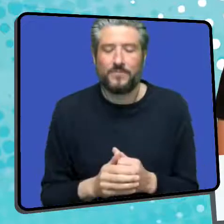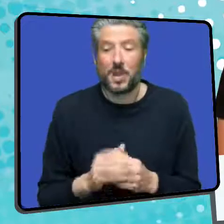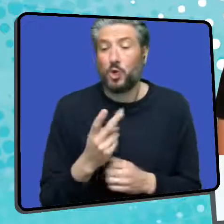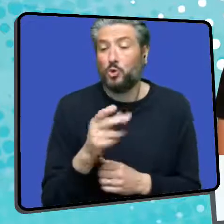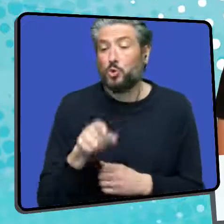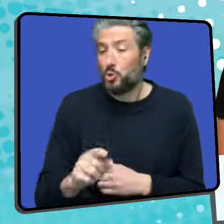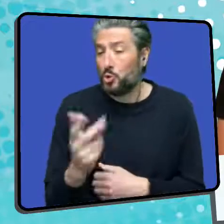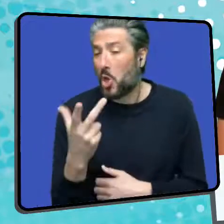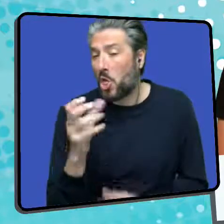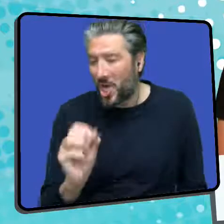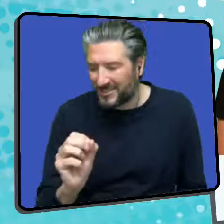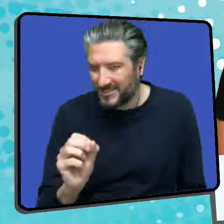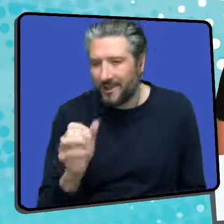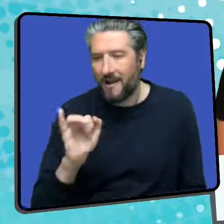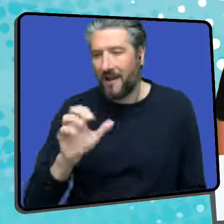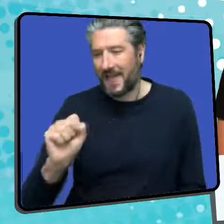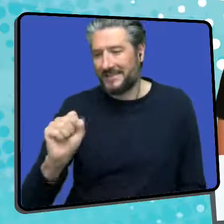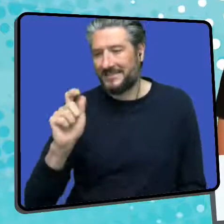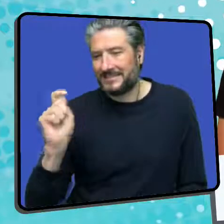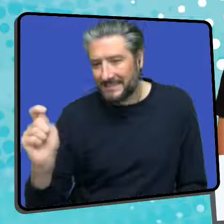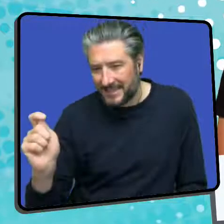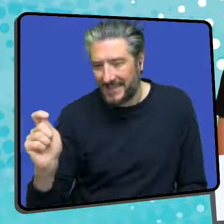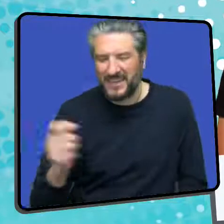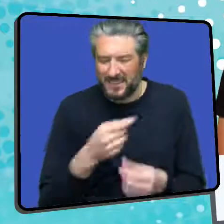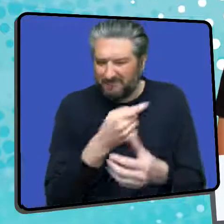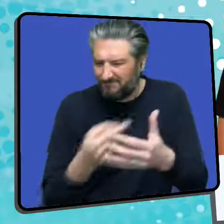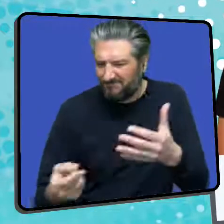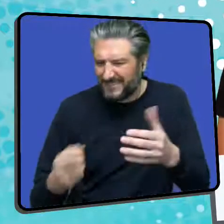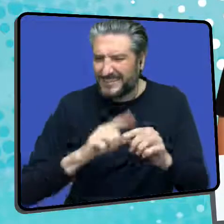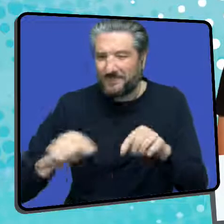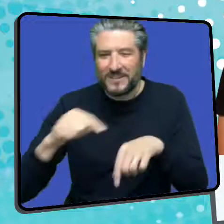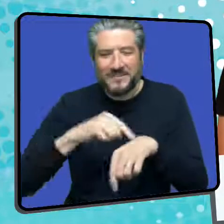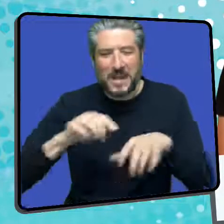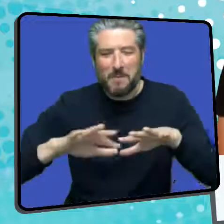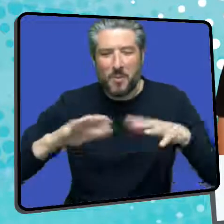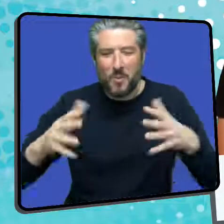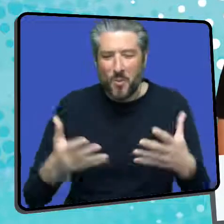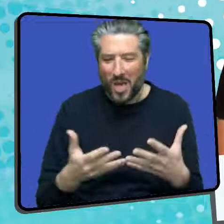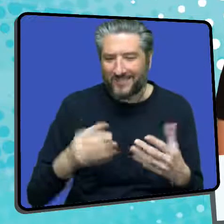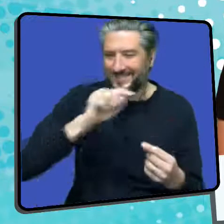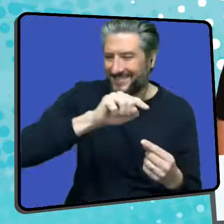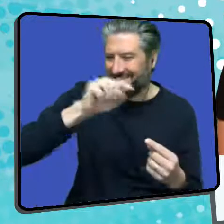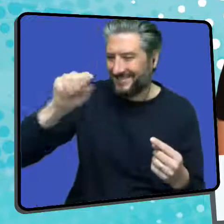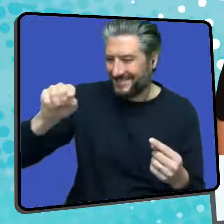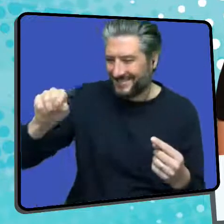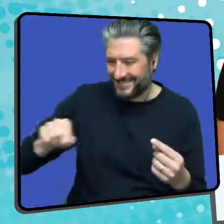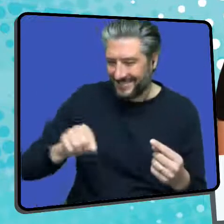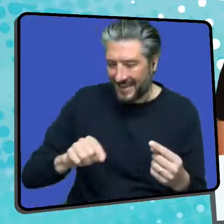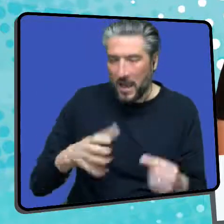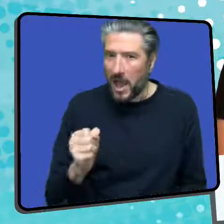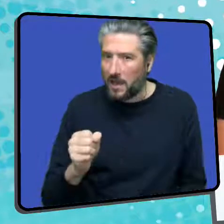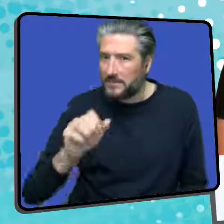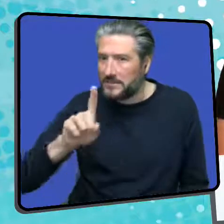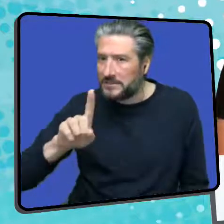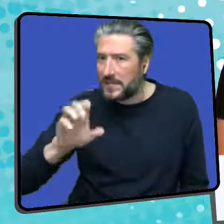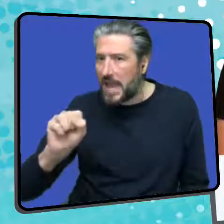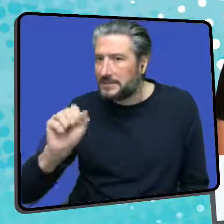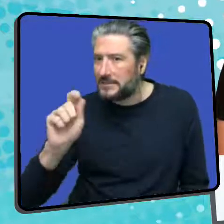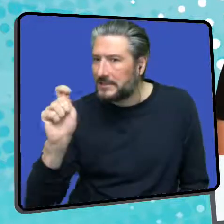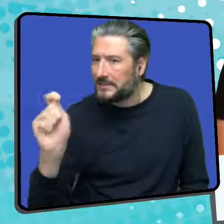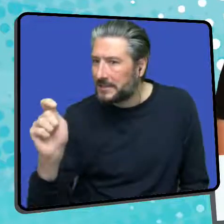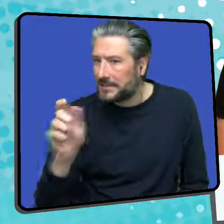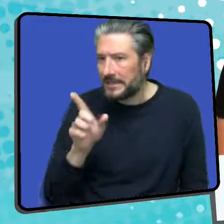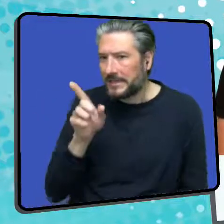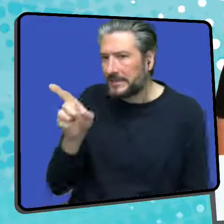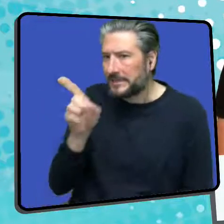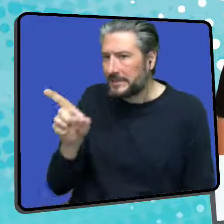p.m. over in AEDT. Daylight saving. Yes, there's been changes of clocks recently, so do tell us if we